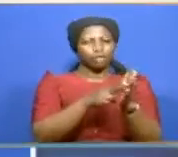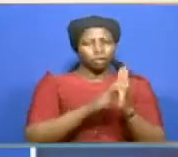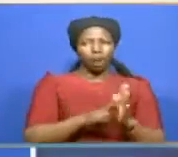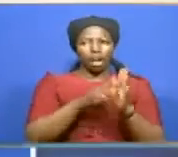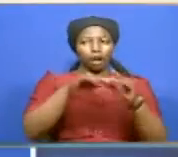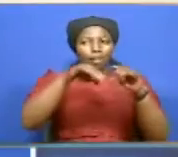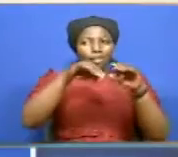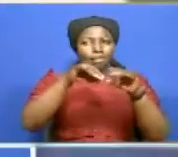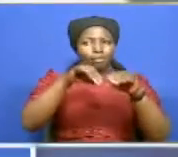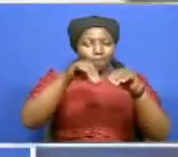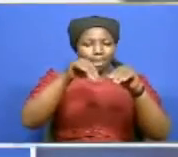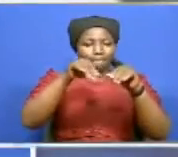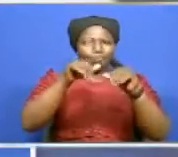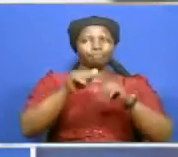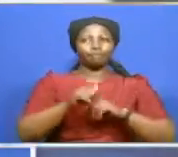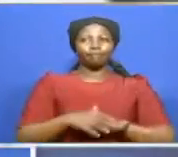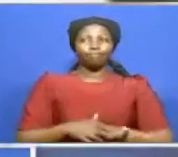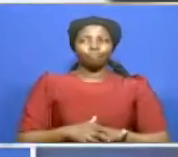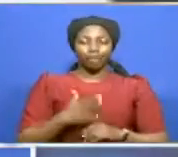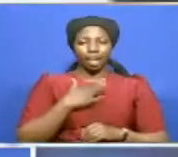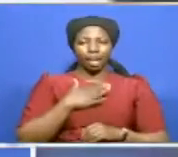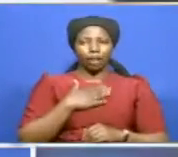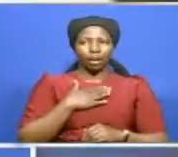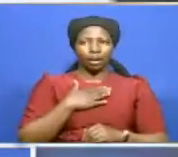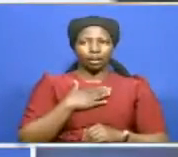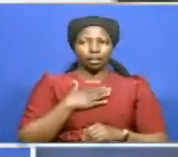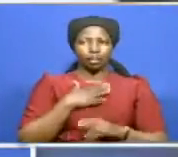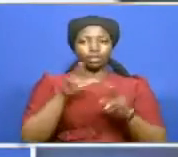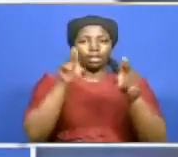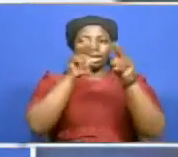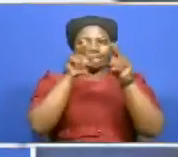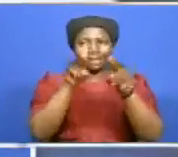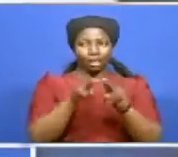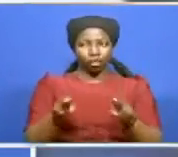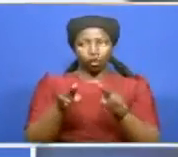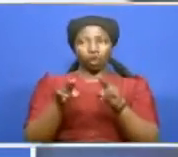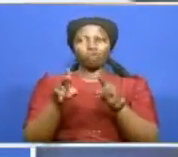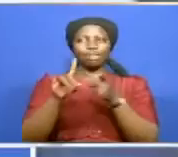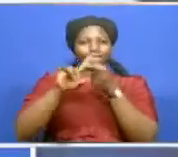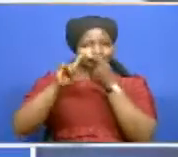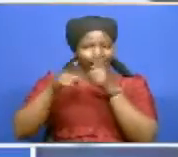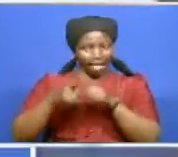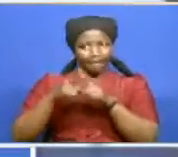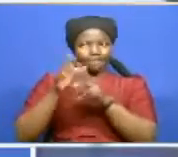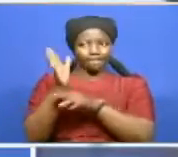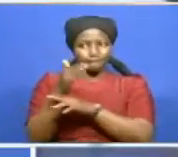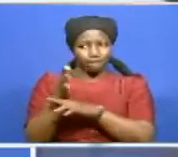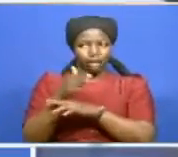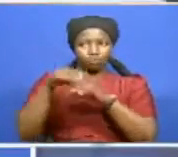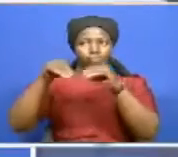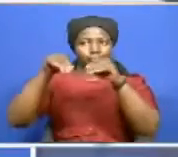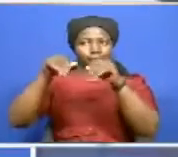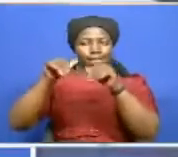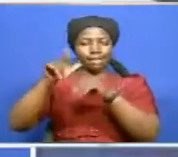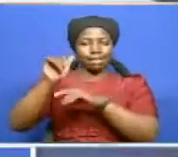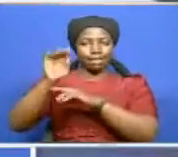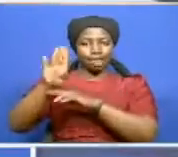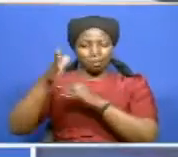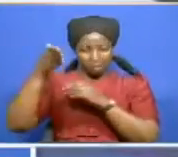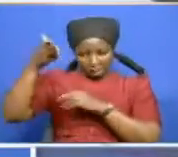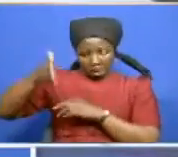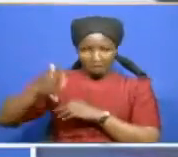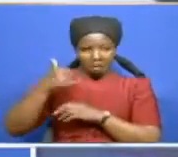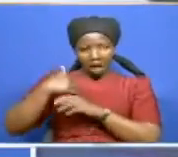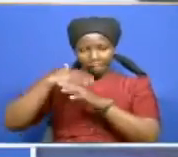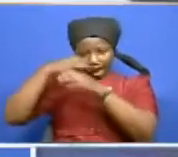Our referral, internationally accredited fish quality laboratory is here. We have a laboratory here